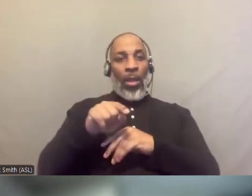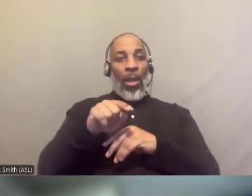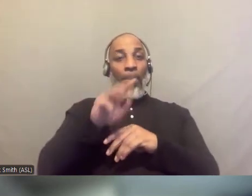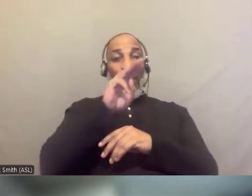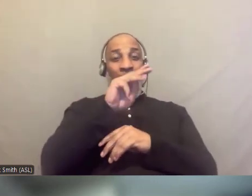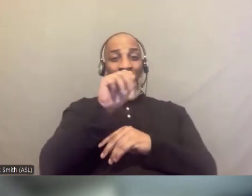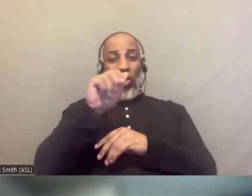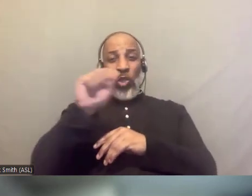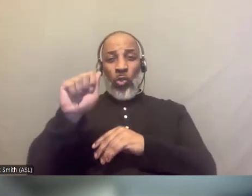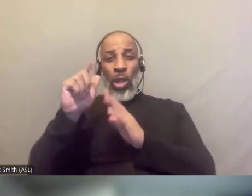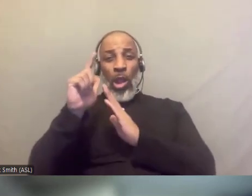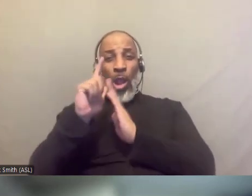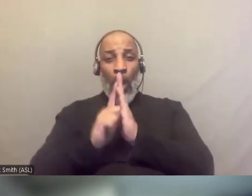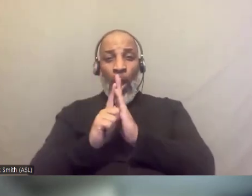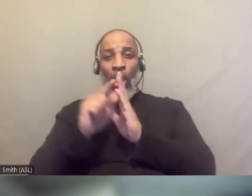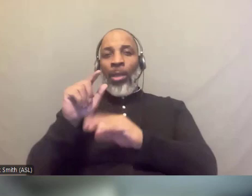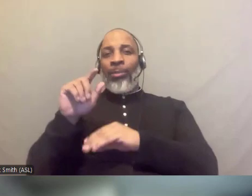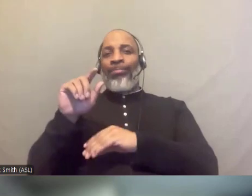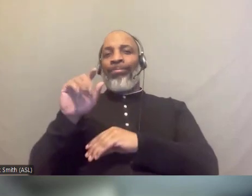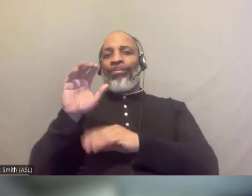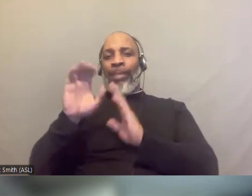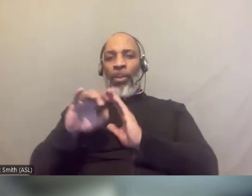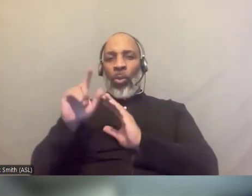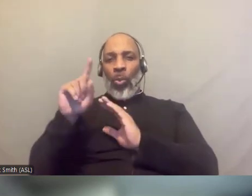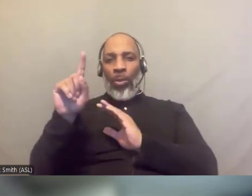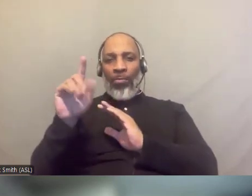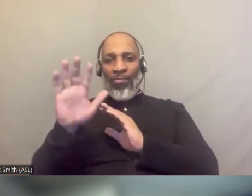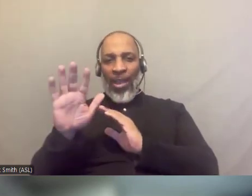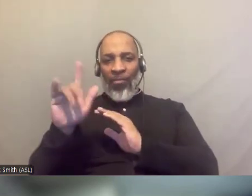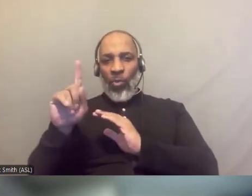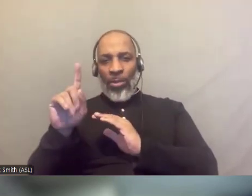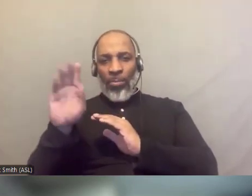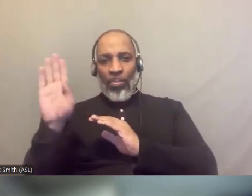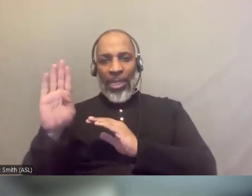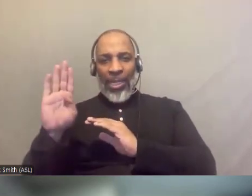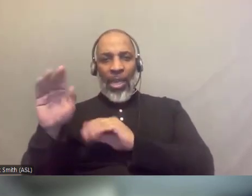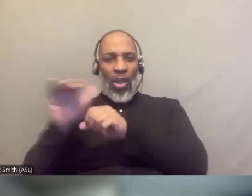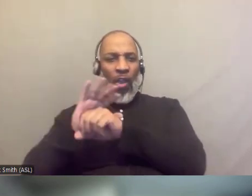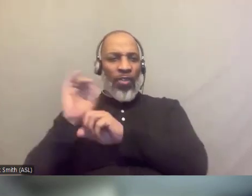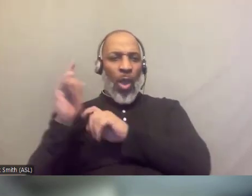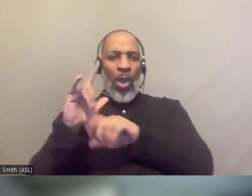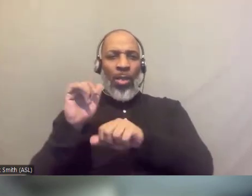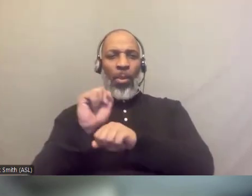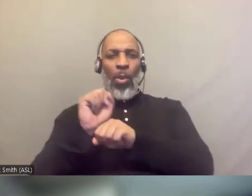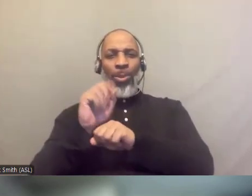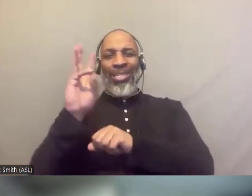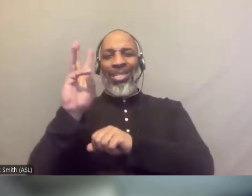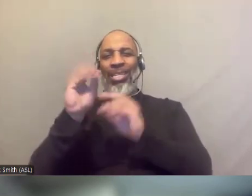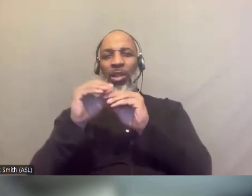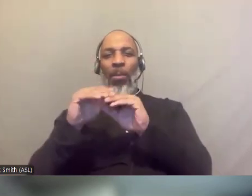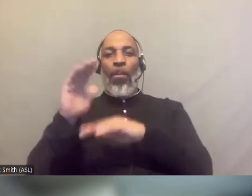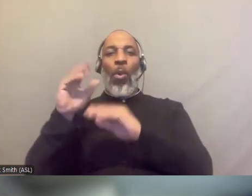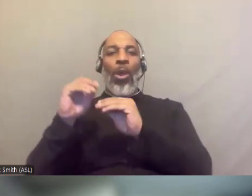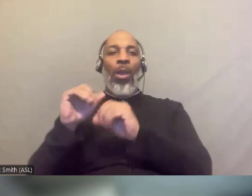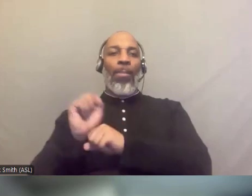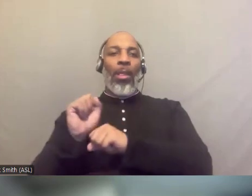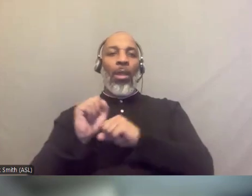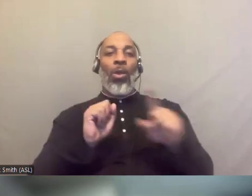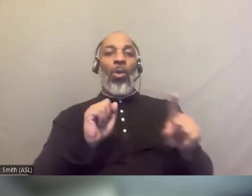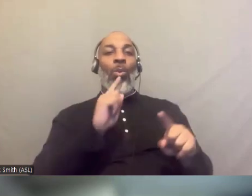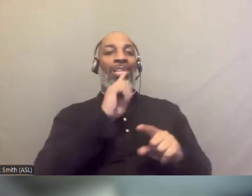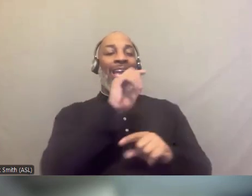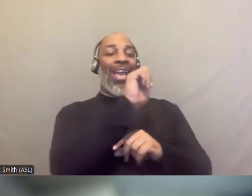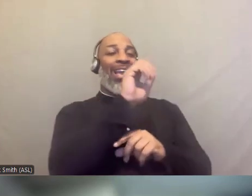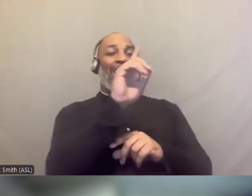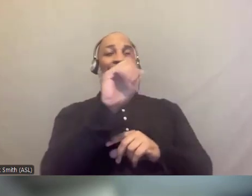4 covers employers with 6 or more employees. When we talk about the ADA, we're talking about Title I